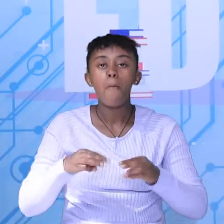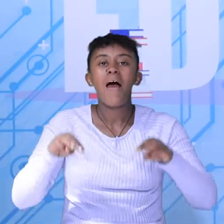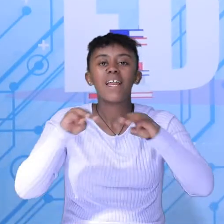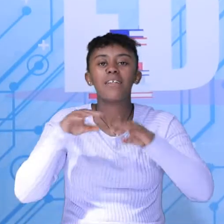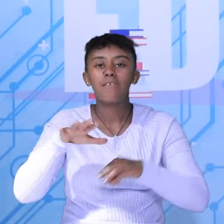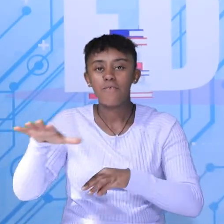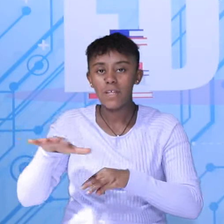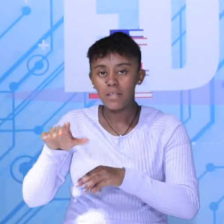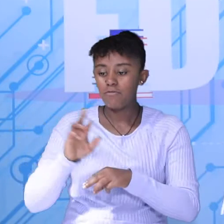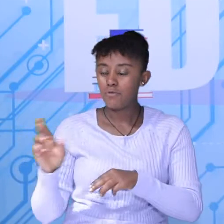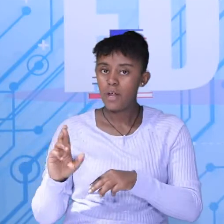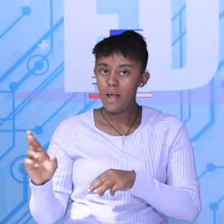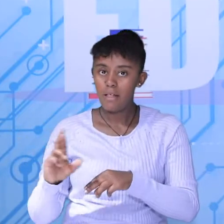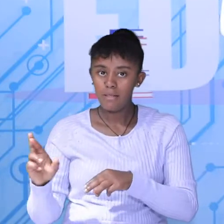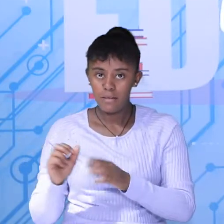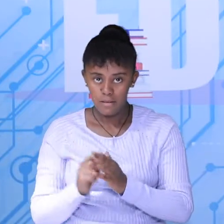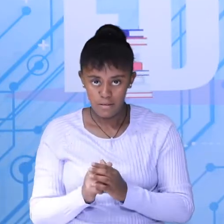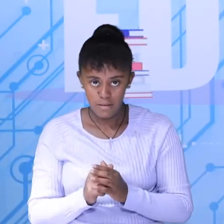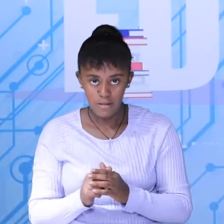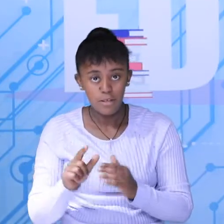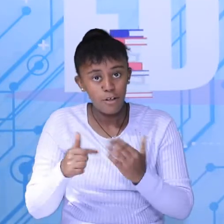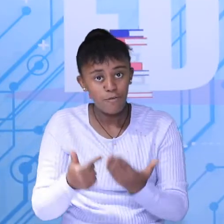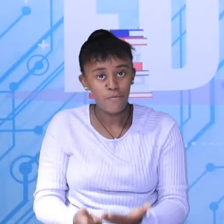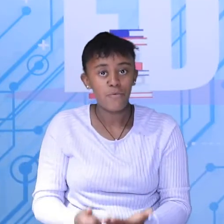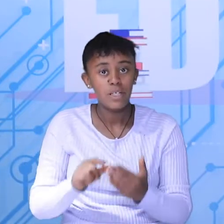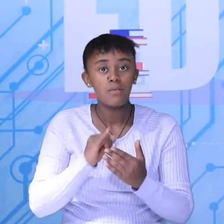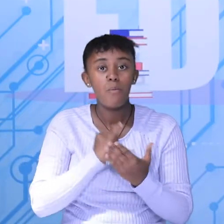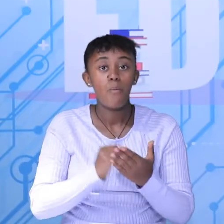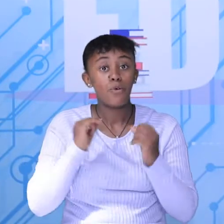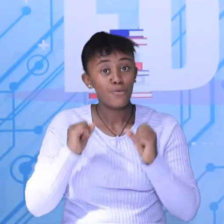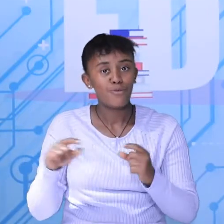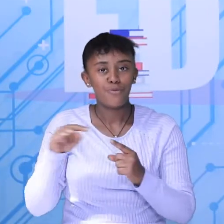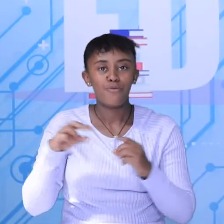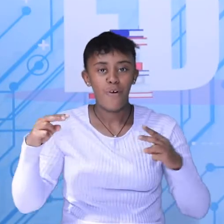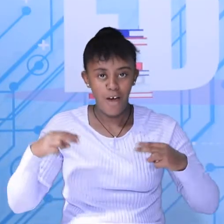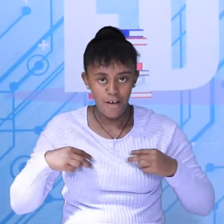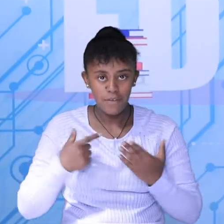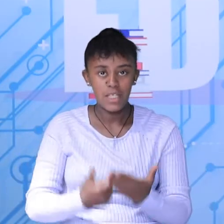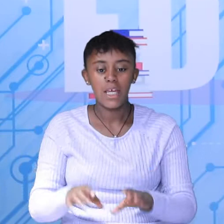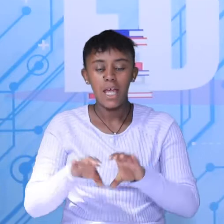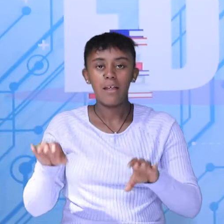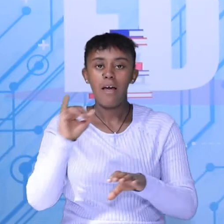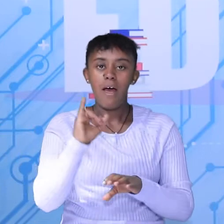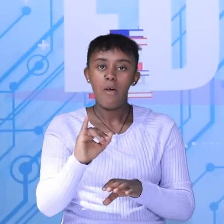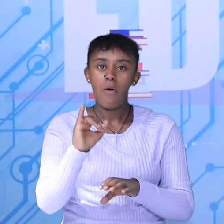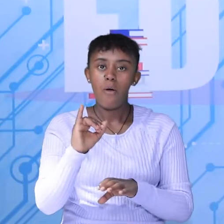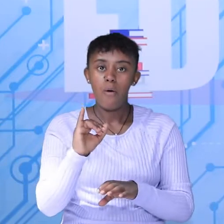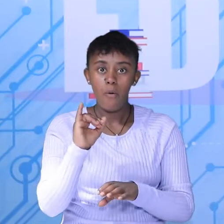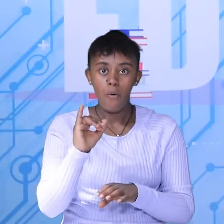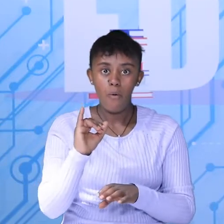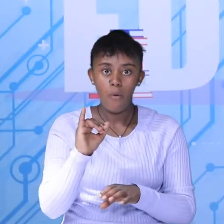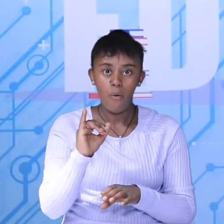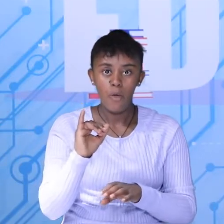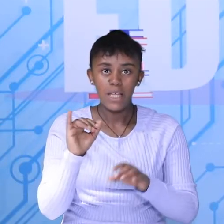is acting to the right in this direction. Therefore, it's possible to have, for example, here you have the current I